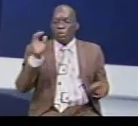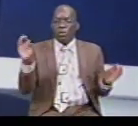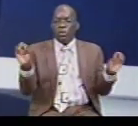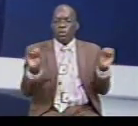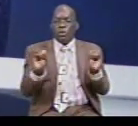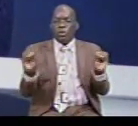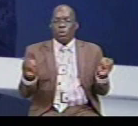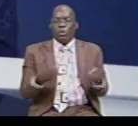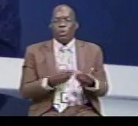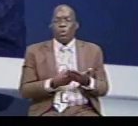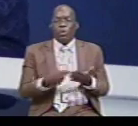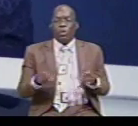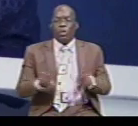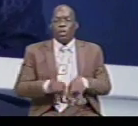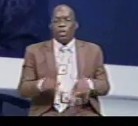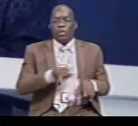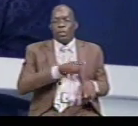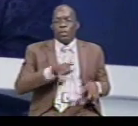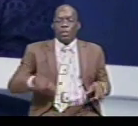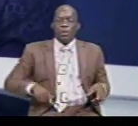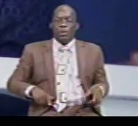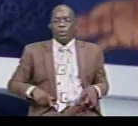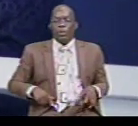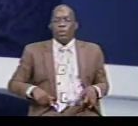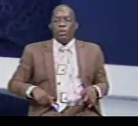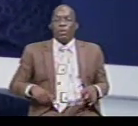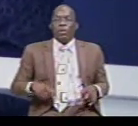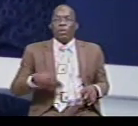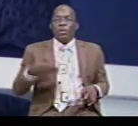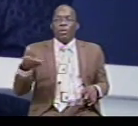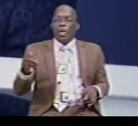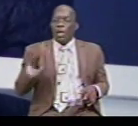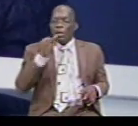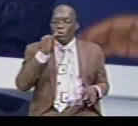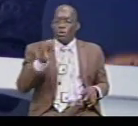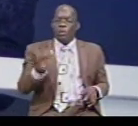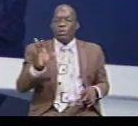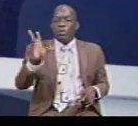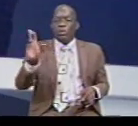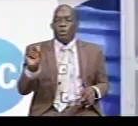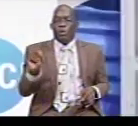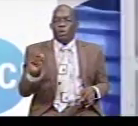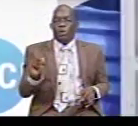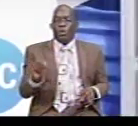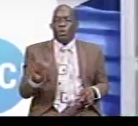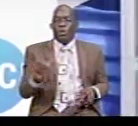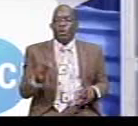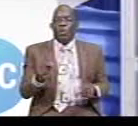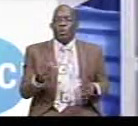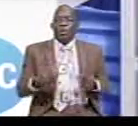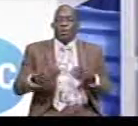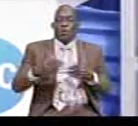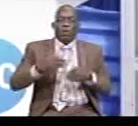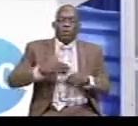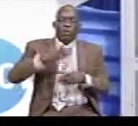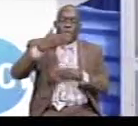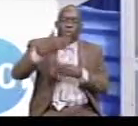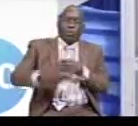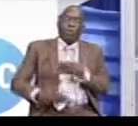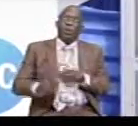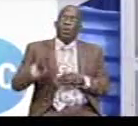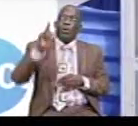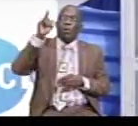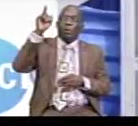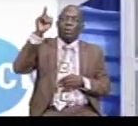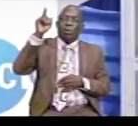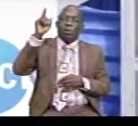tomorrow, and every sin that this program is made up of, I pray, oh God, that, Lord, you strengthen more and more